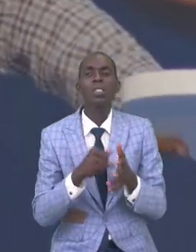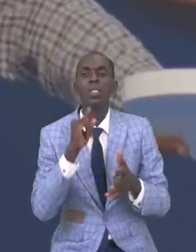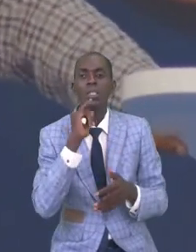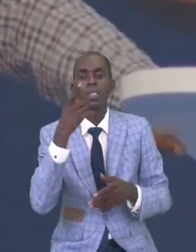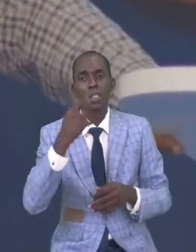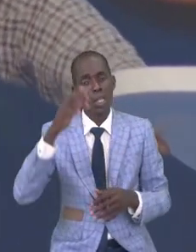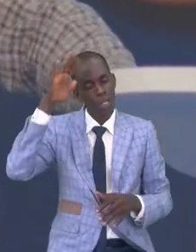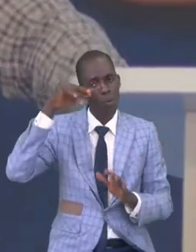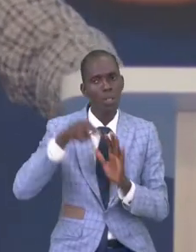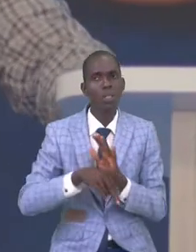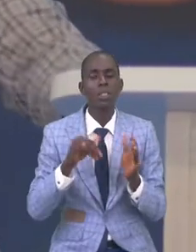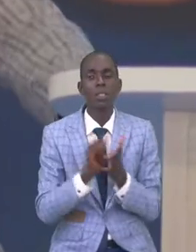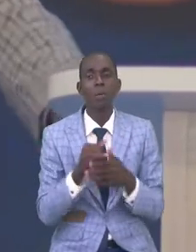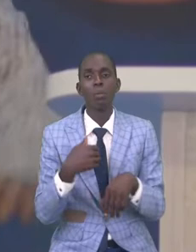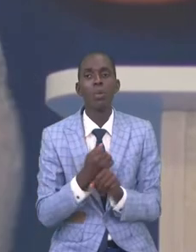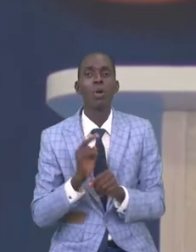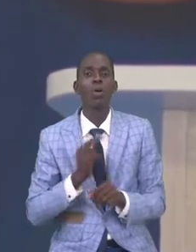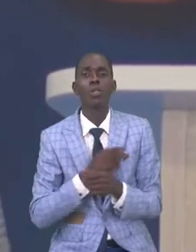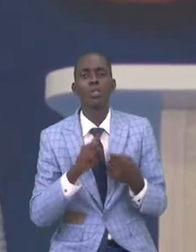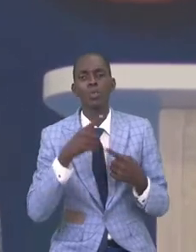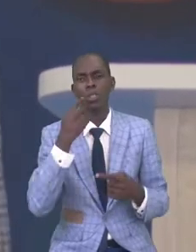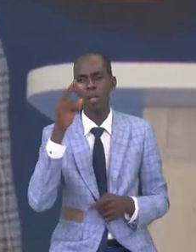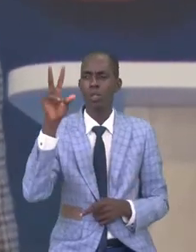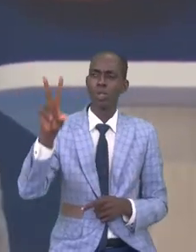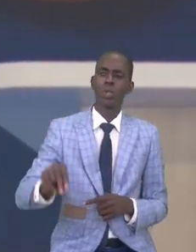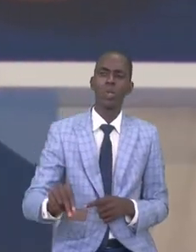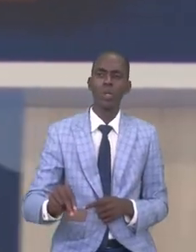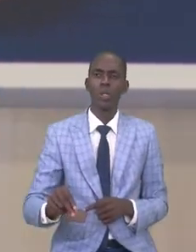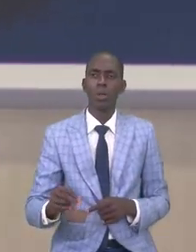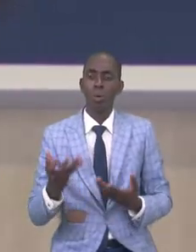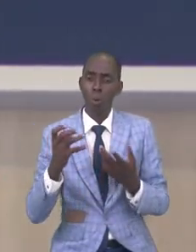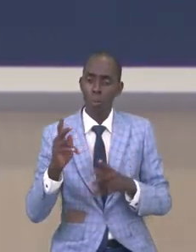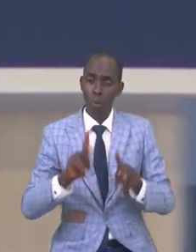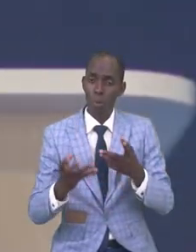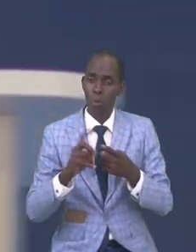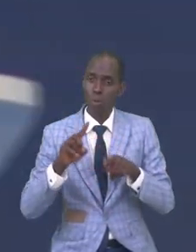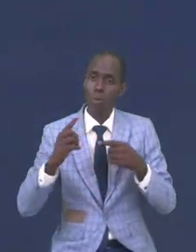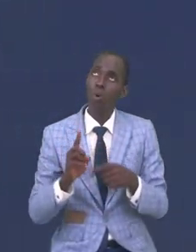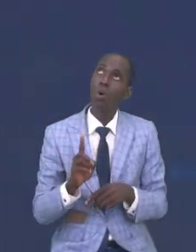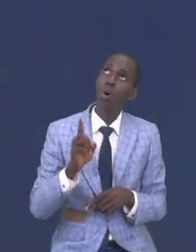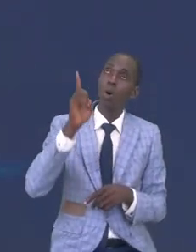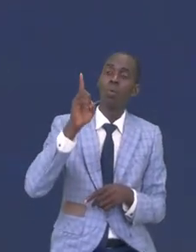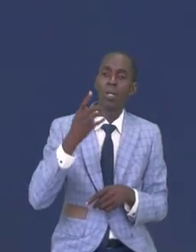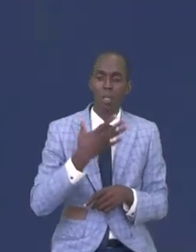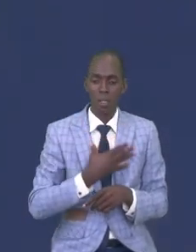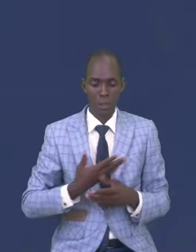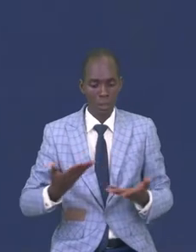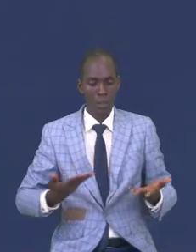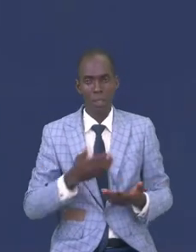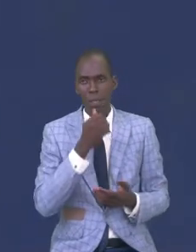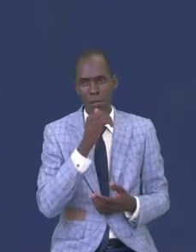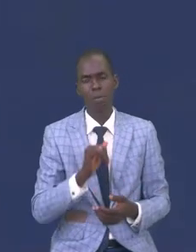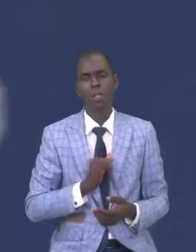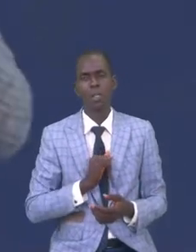that makes us to say no, and they want us to go up, and here I come. I am